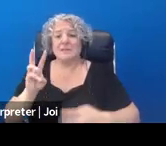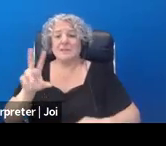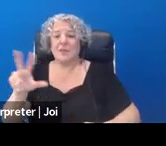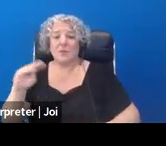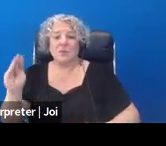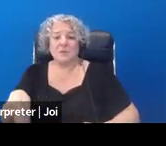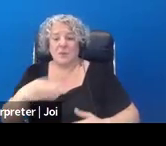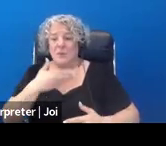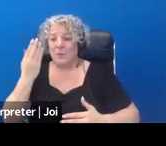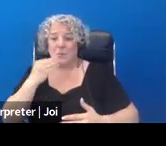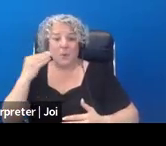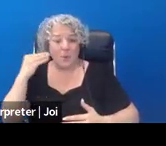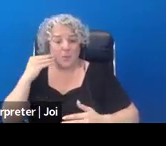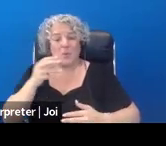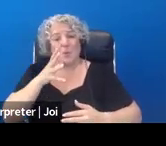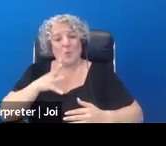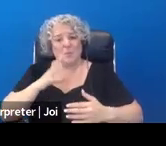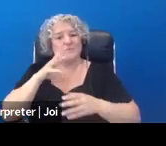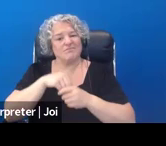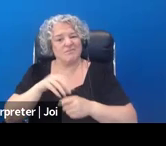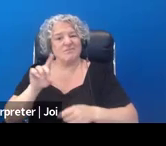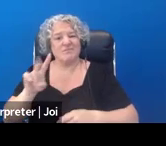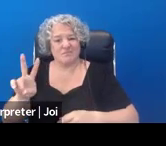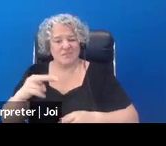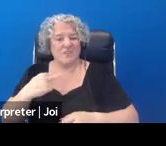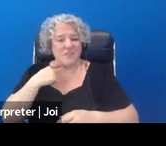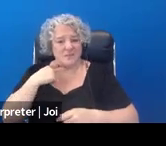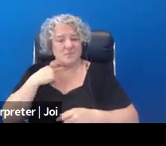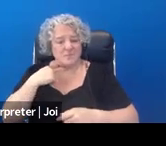63% of unhoused women have been victims of domestic violence.